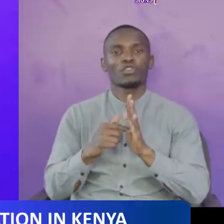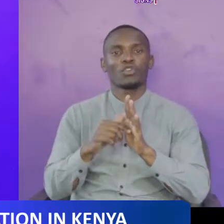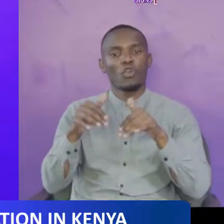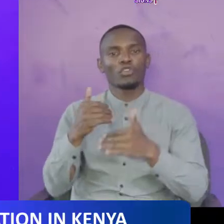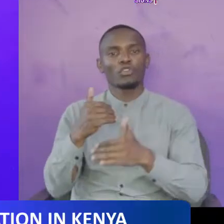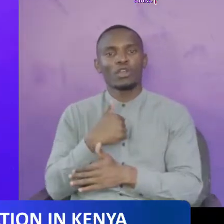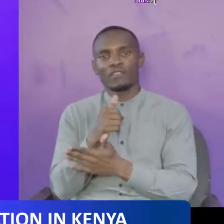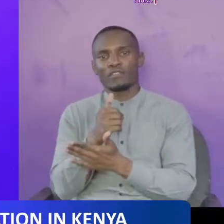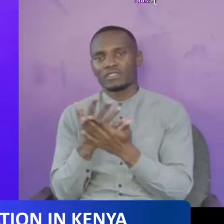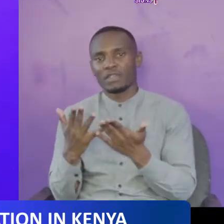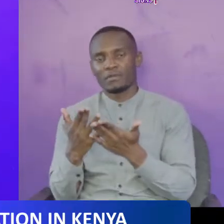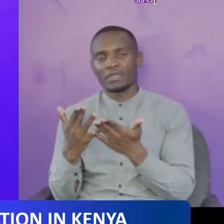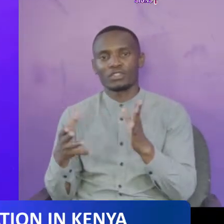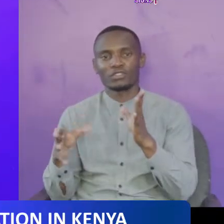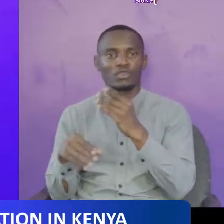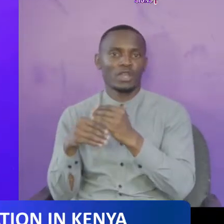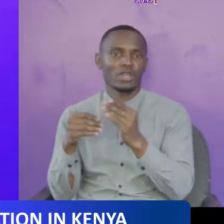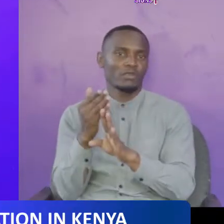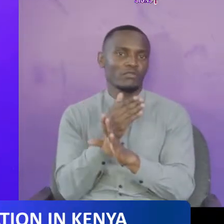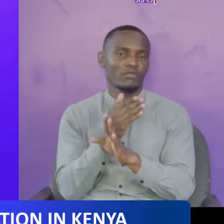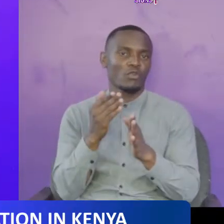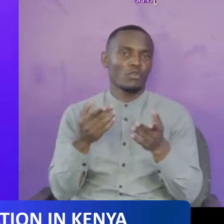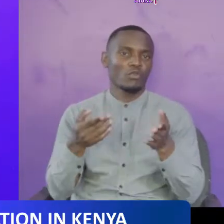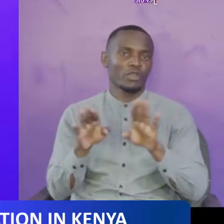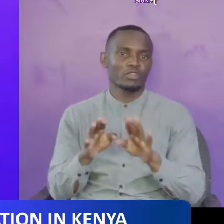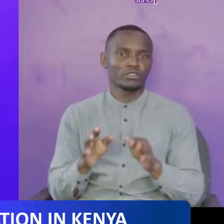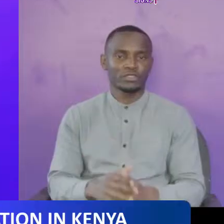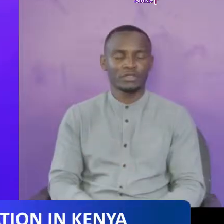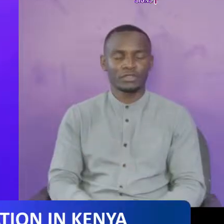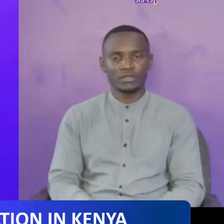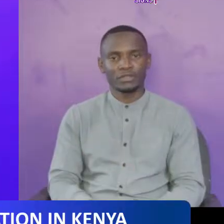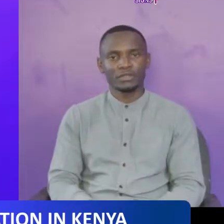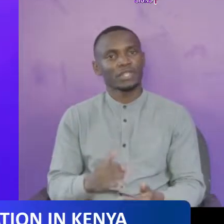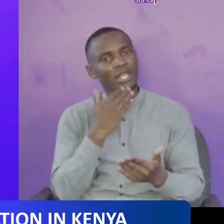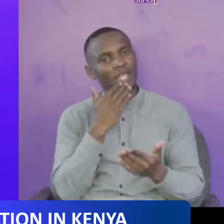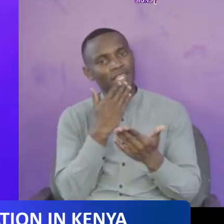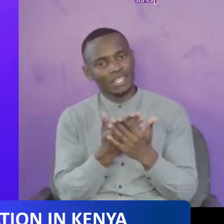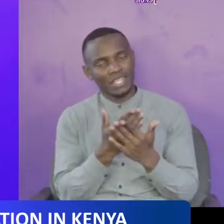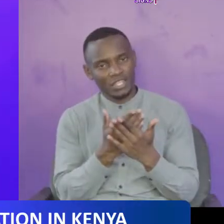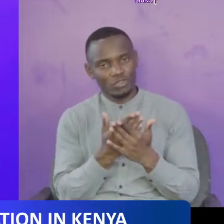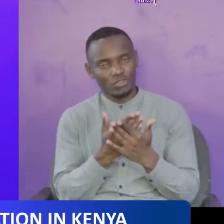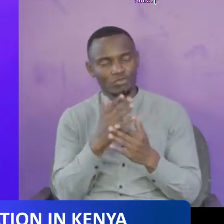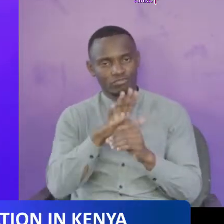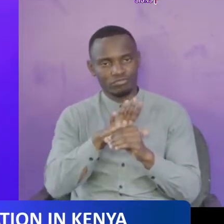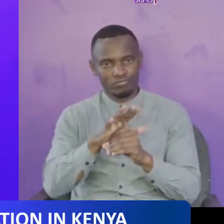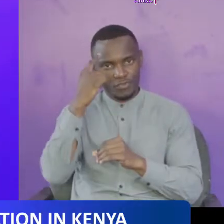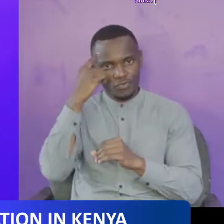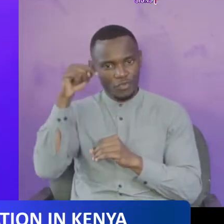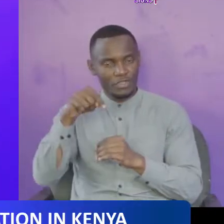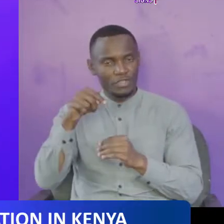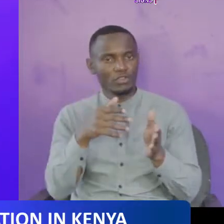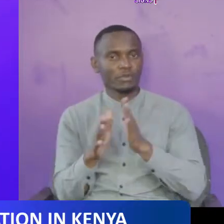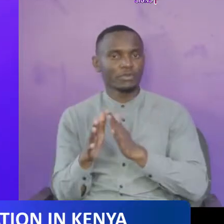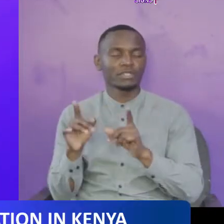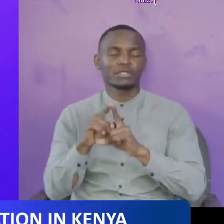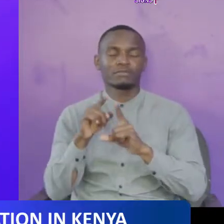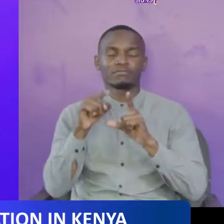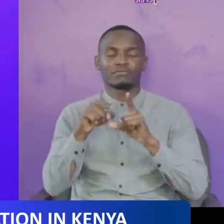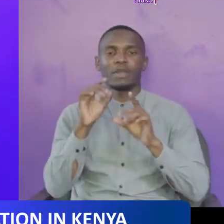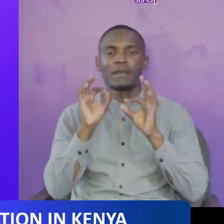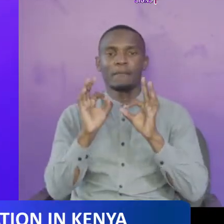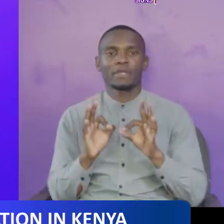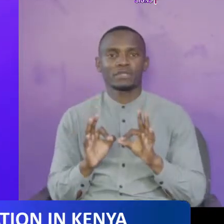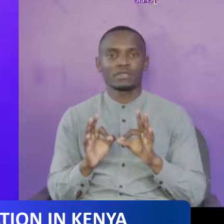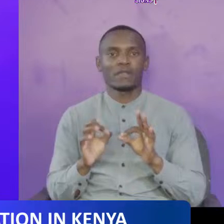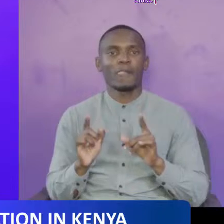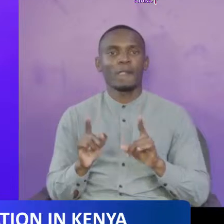would like to add before we close it out? Oh, thank you so much, by the way, for giving me this opportunity. Yeah. It's been awesome. And of